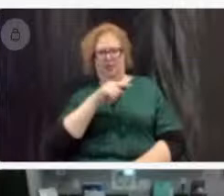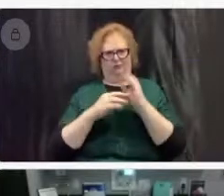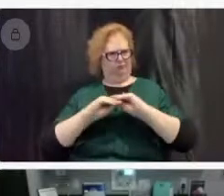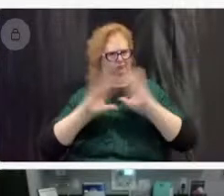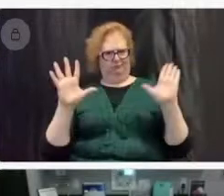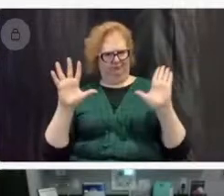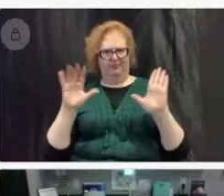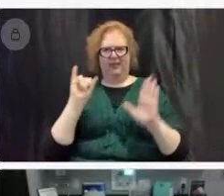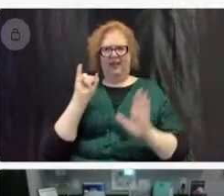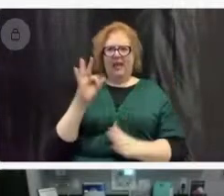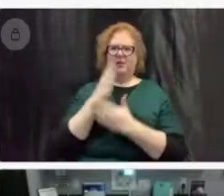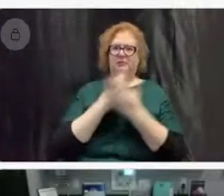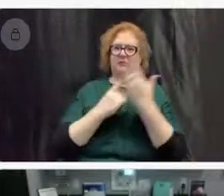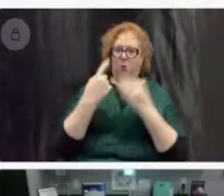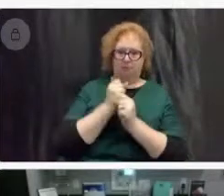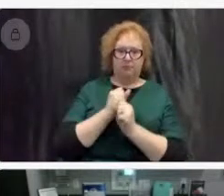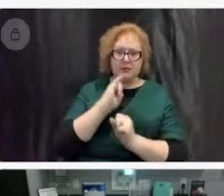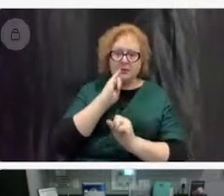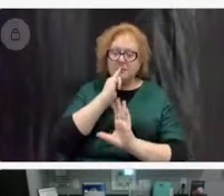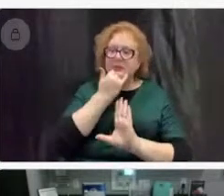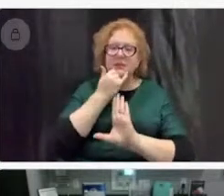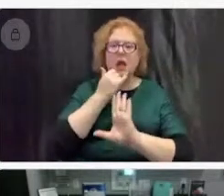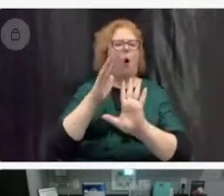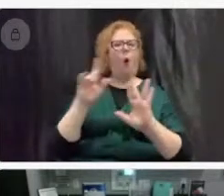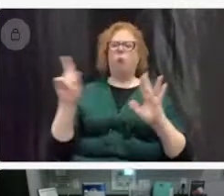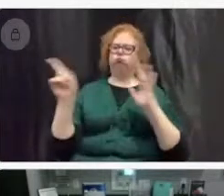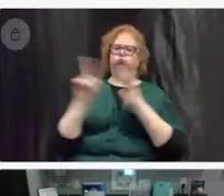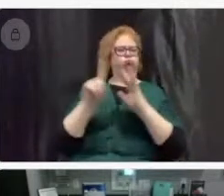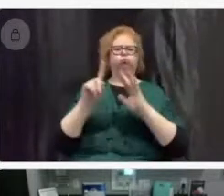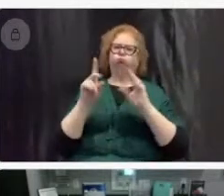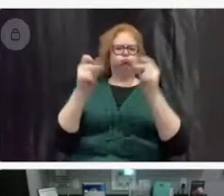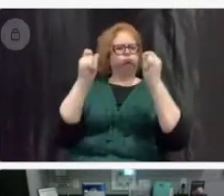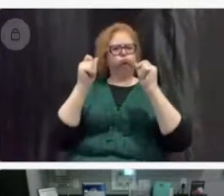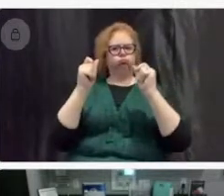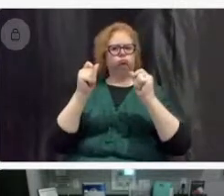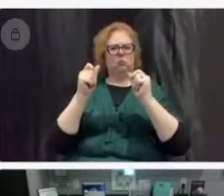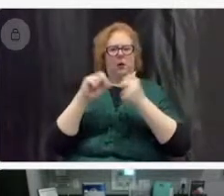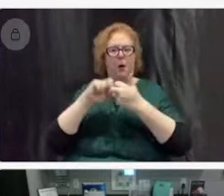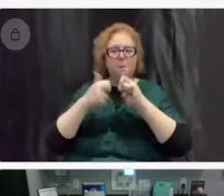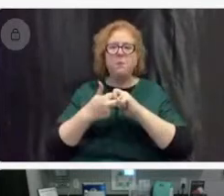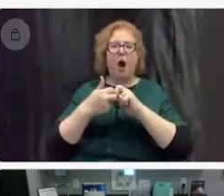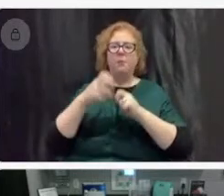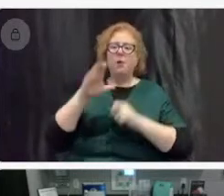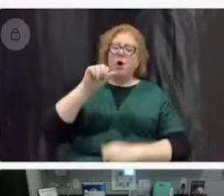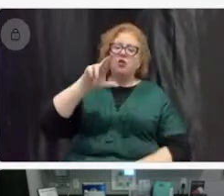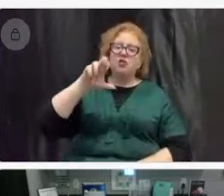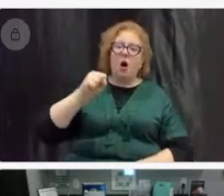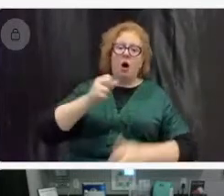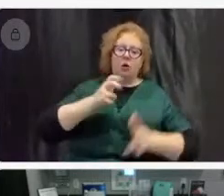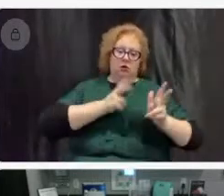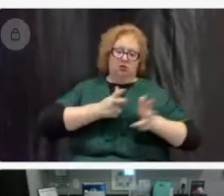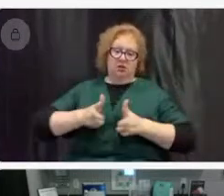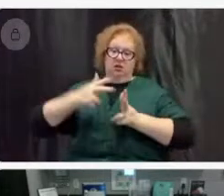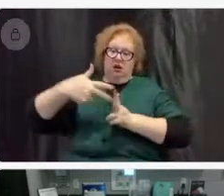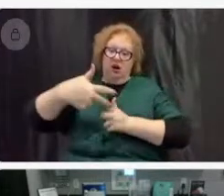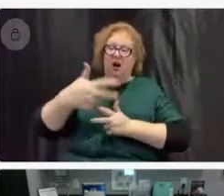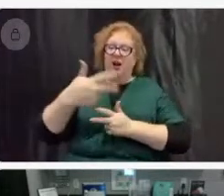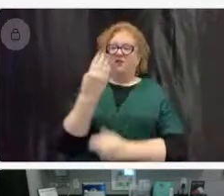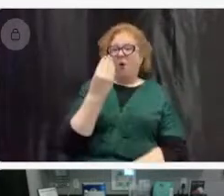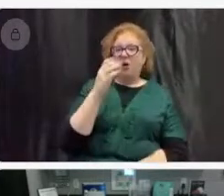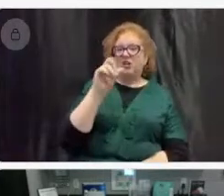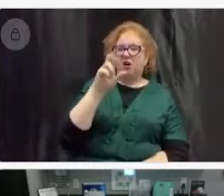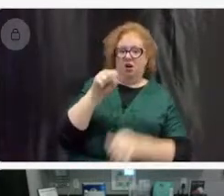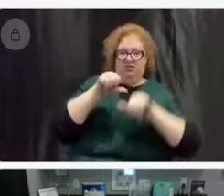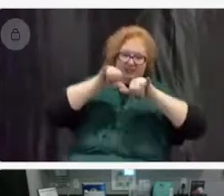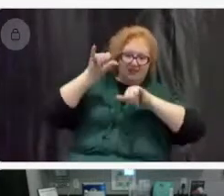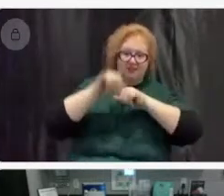they were there quick to fix that mistake. So those cars didn't stay there. They did not stay overnight, 14 cars. A lot of